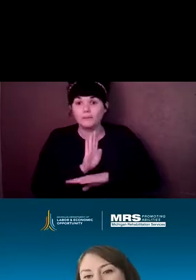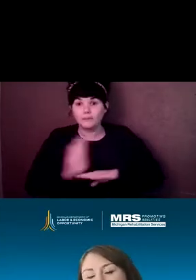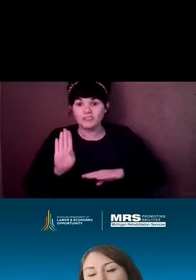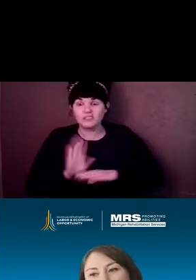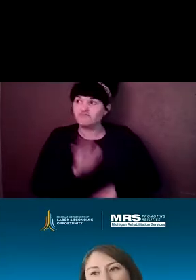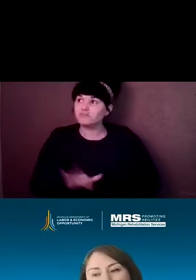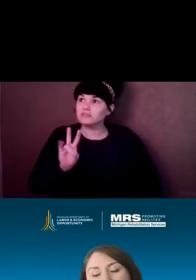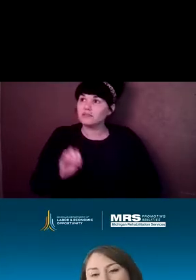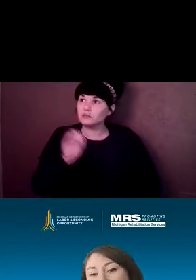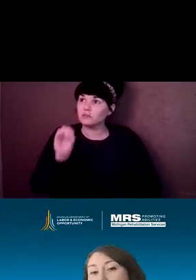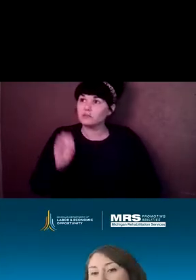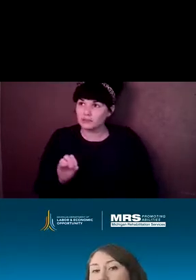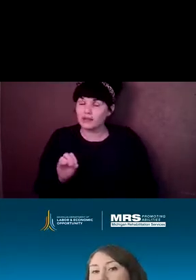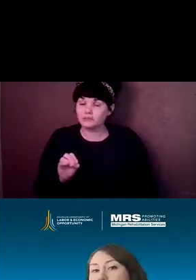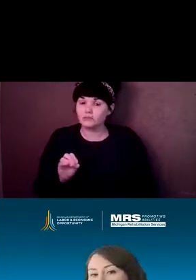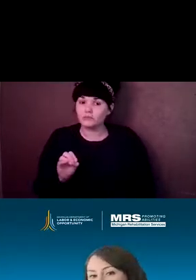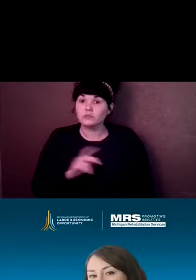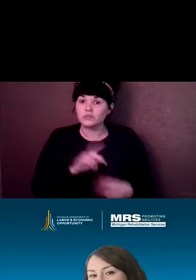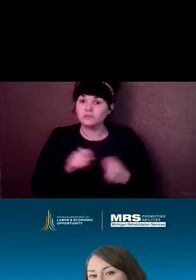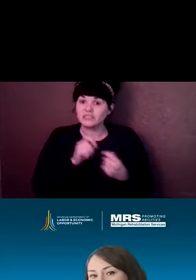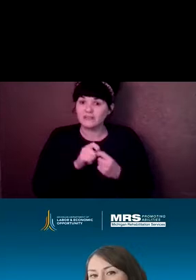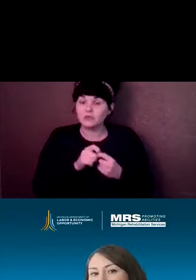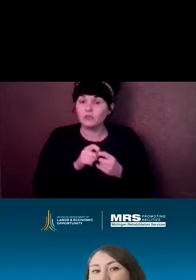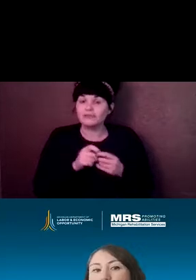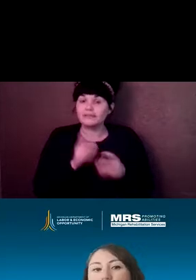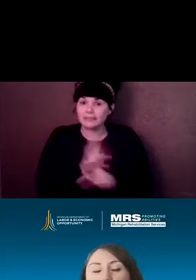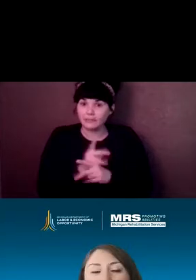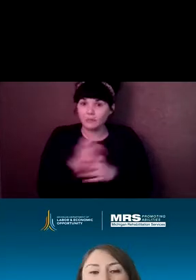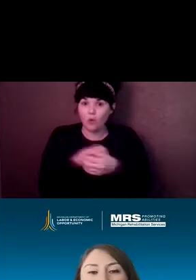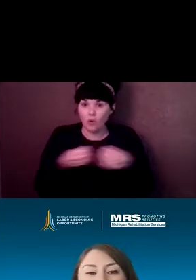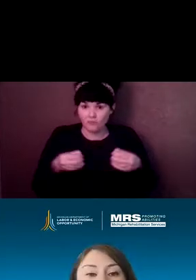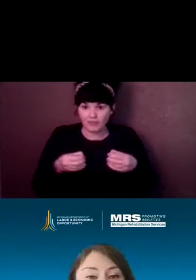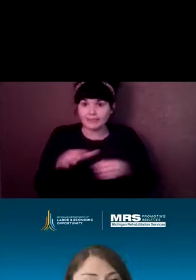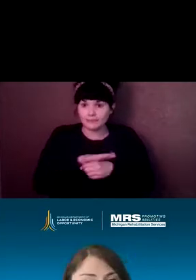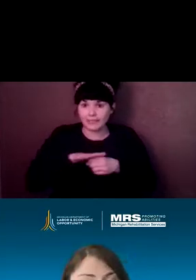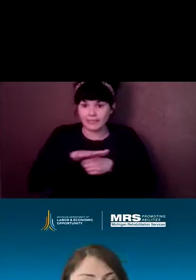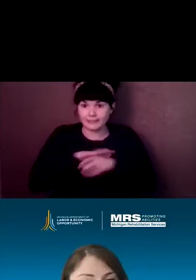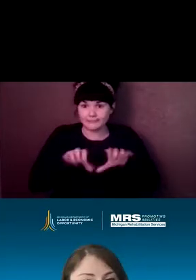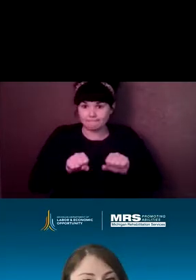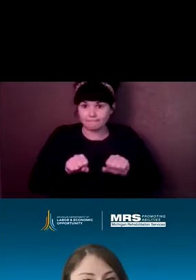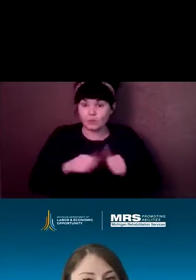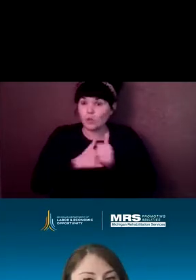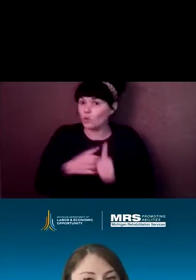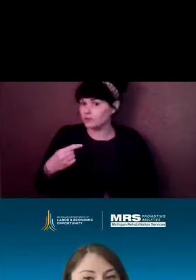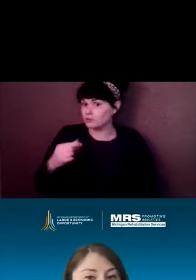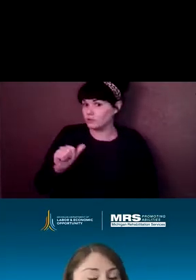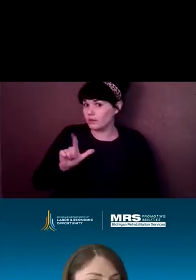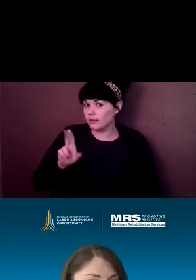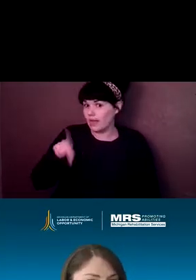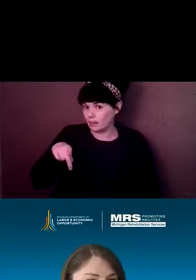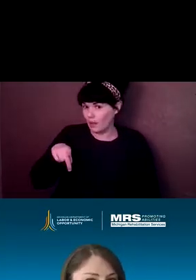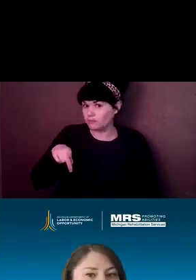also said that they would be maintaining their office spaces. According to Gallup research that was published in May